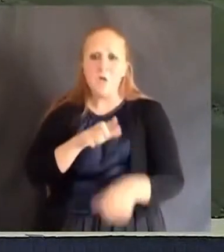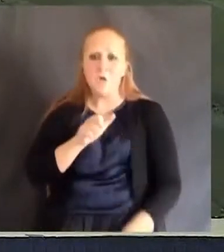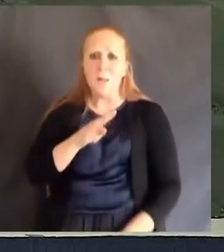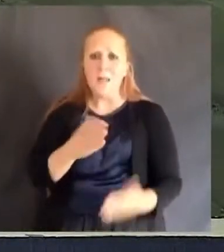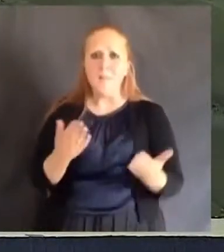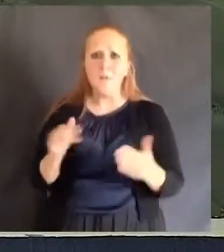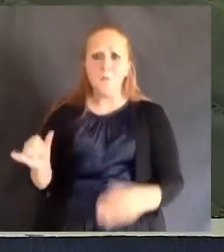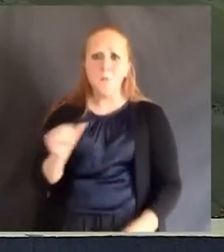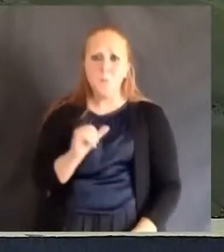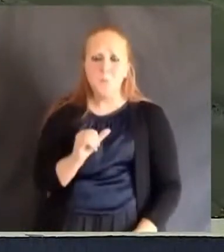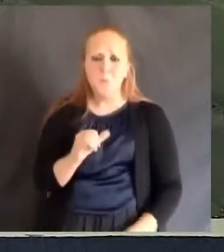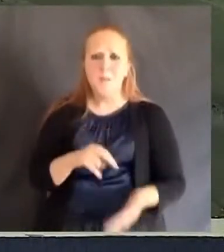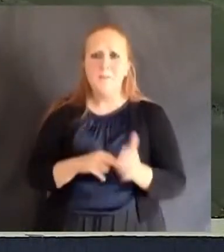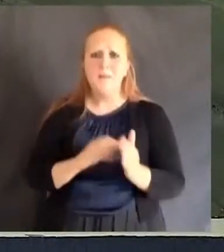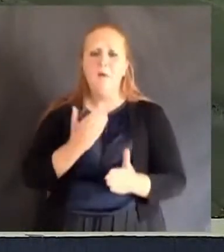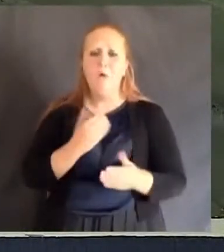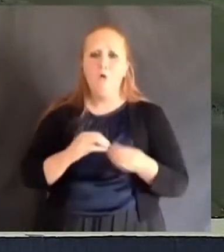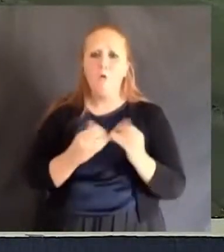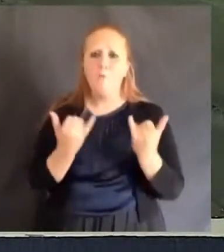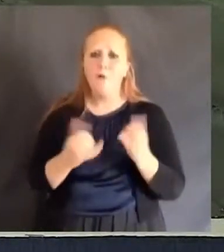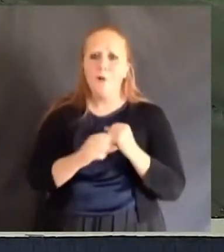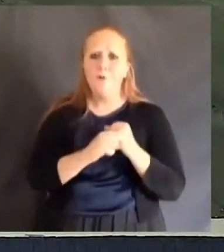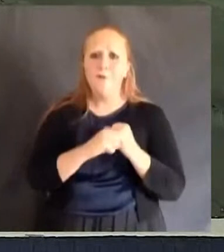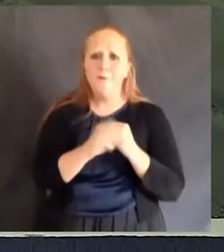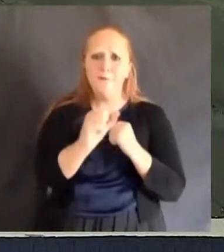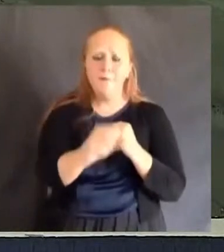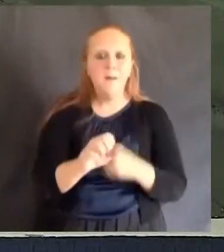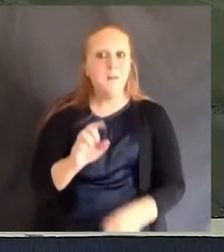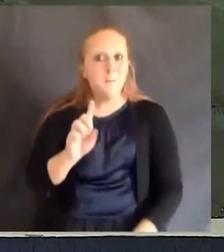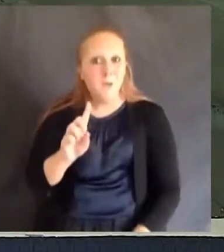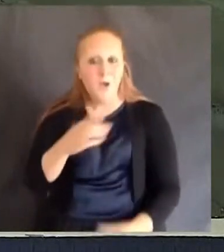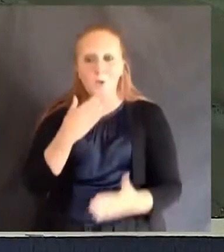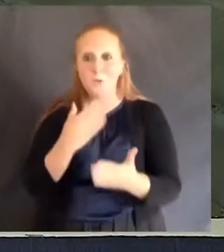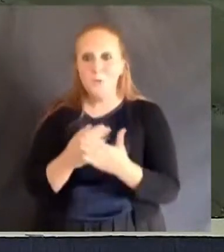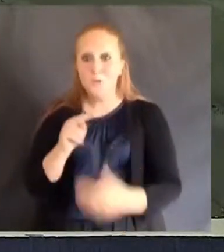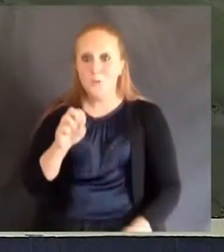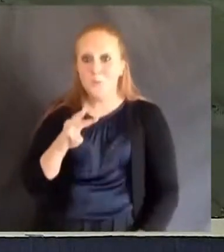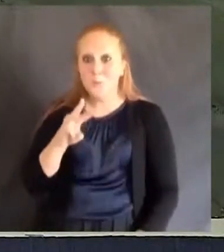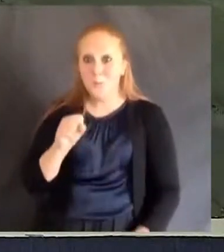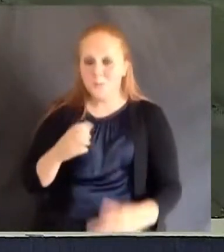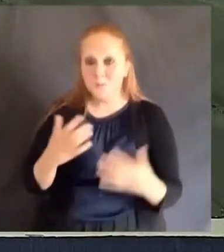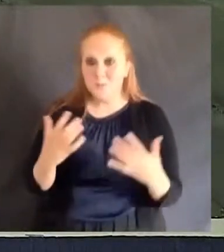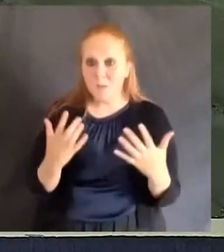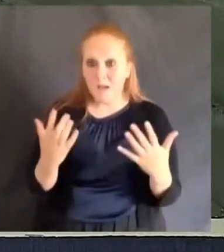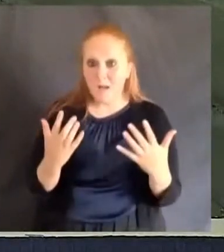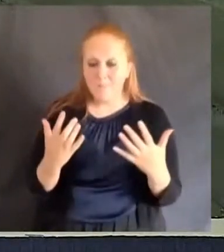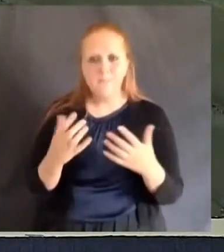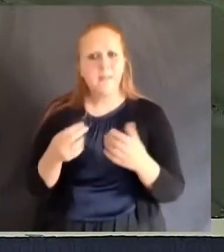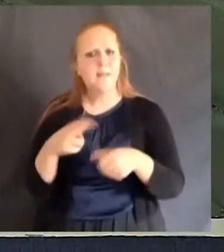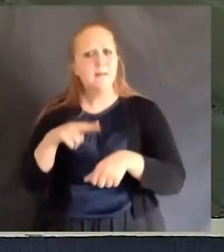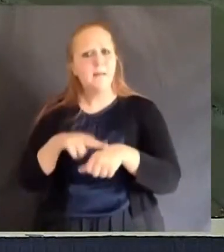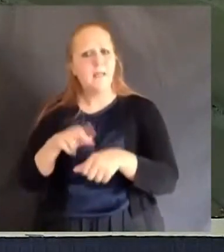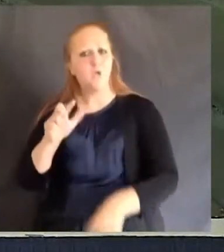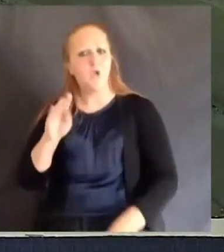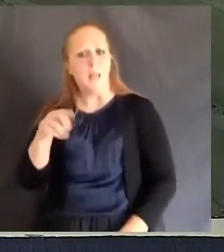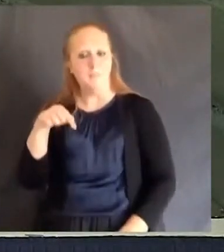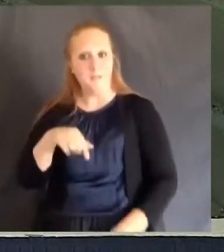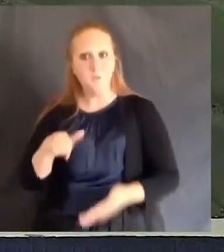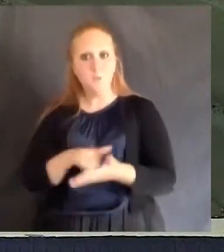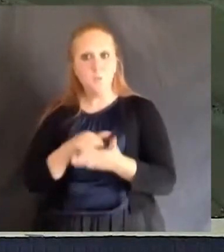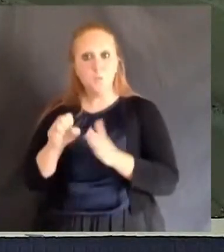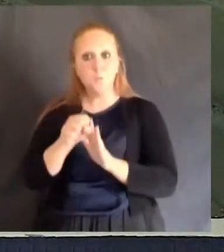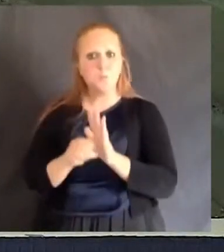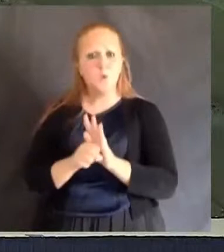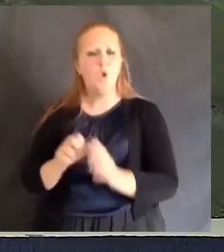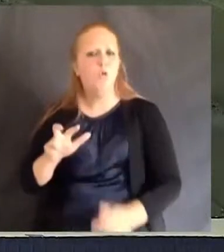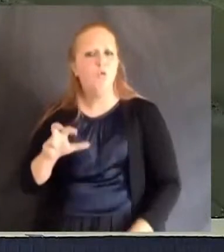us. The good news is the national labs are only about 30% of our